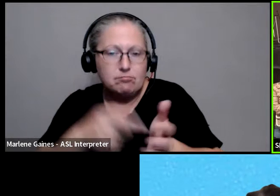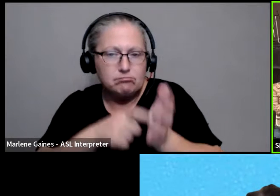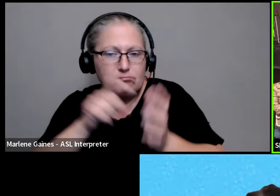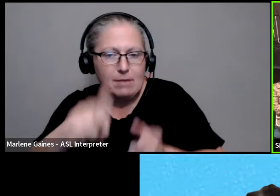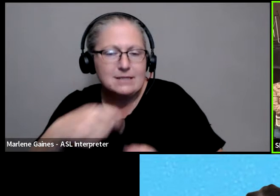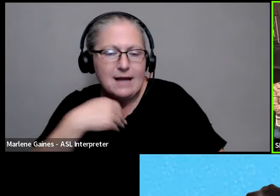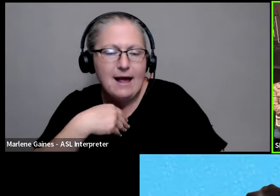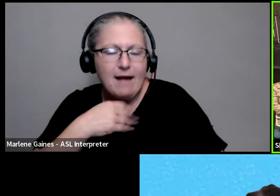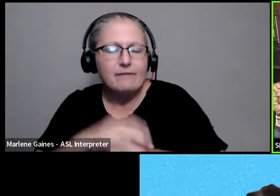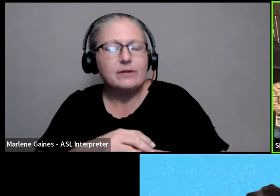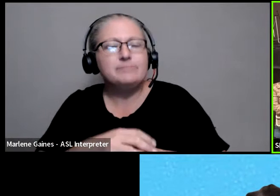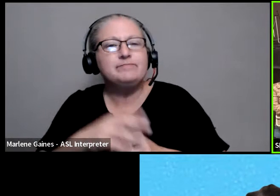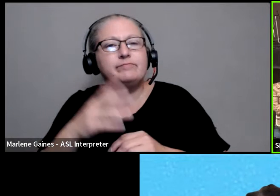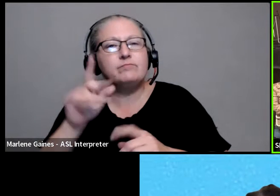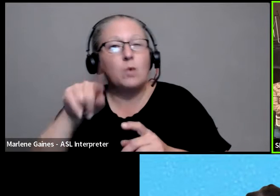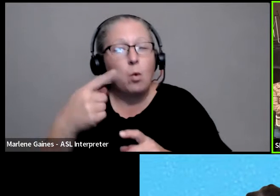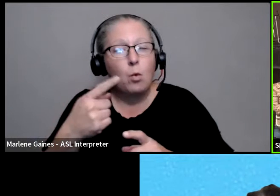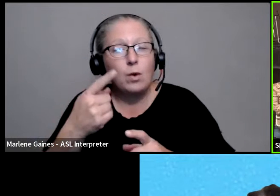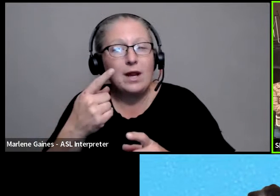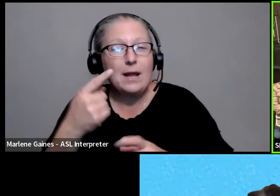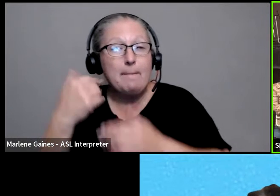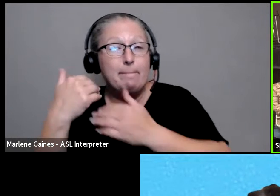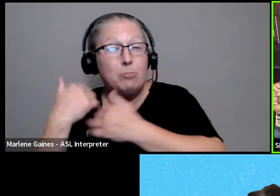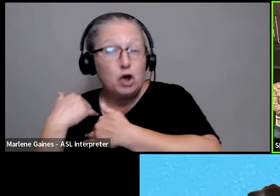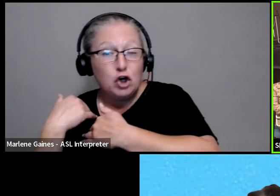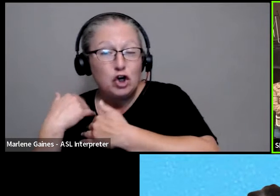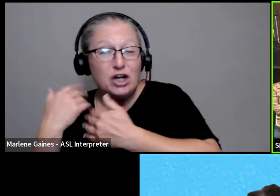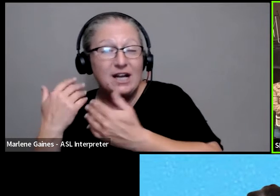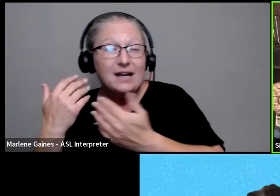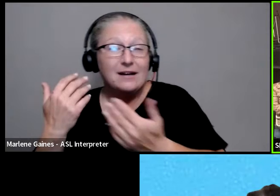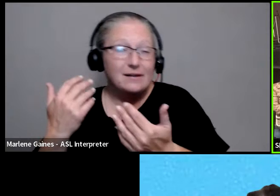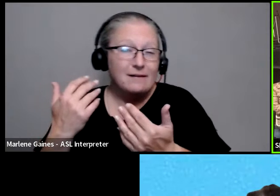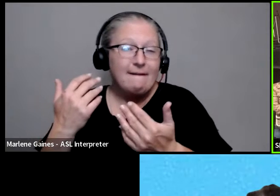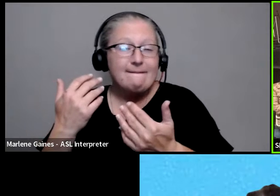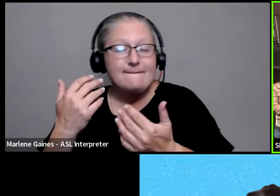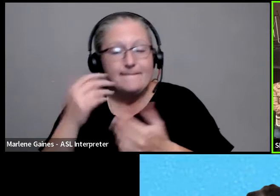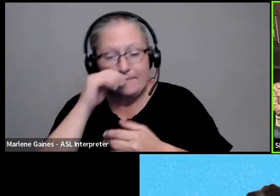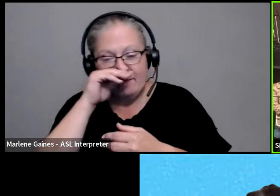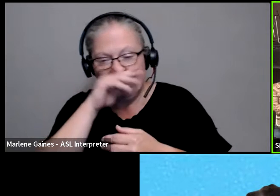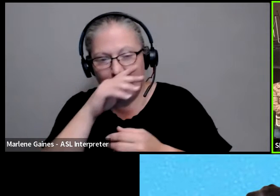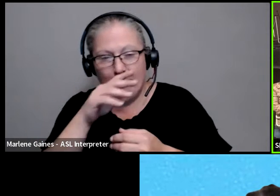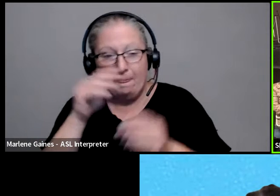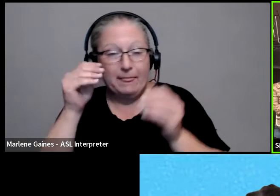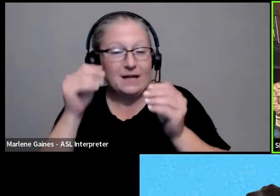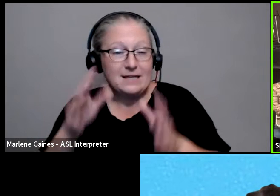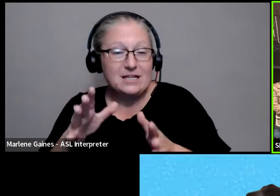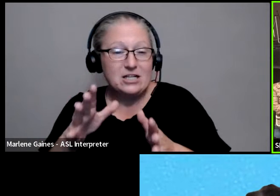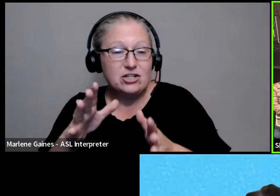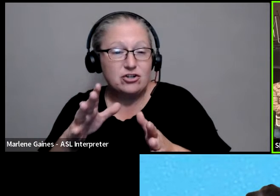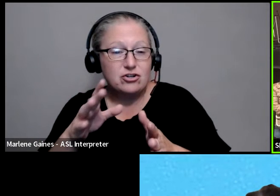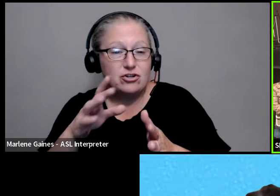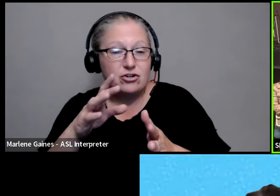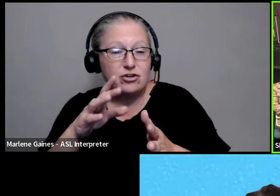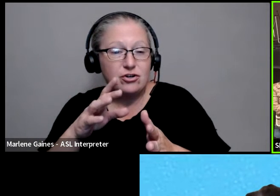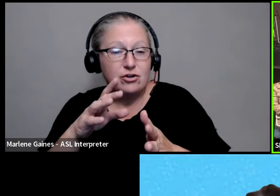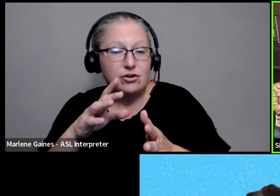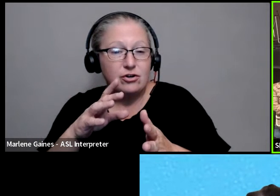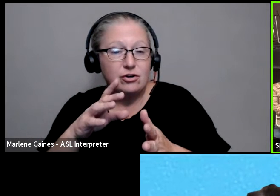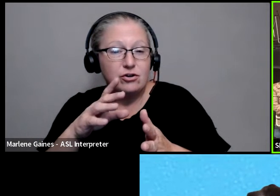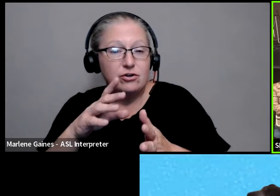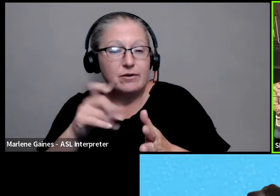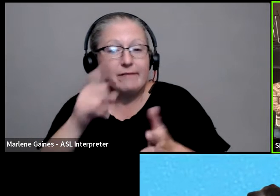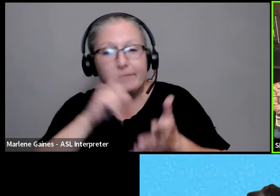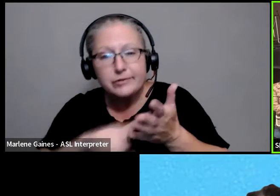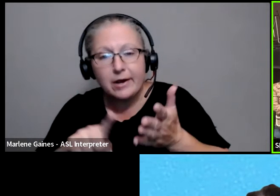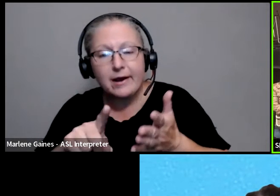You know, so I think like the only like burden would be, you know, teachers checking and then having to take a break